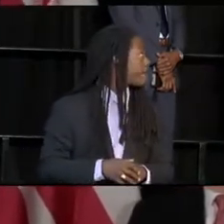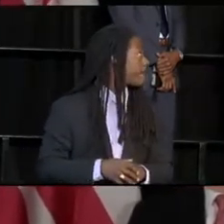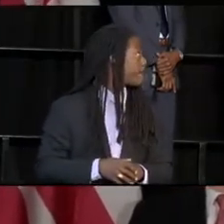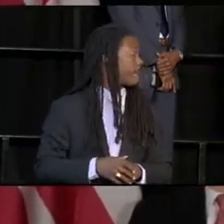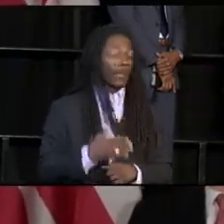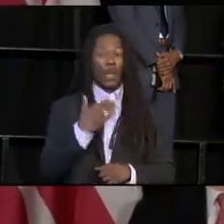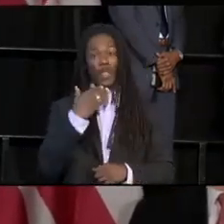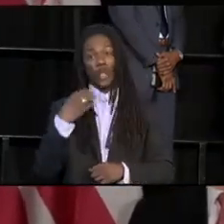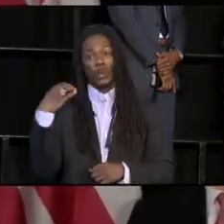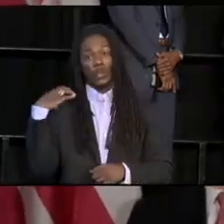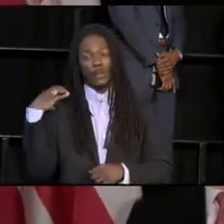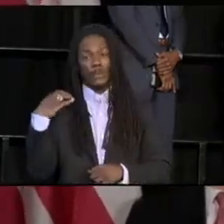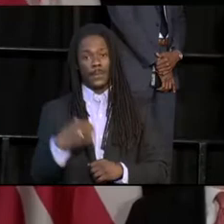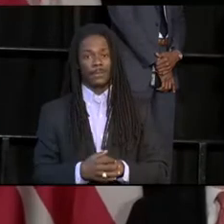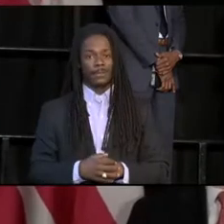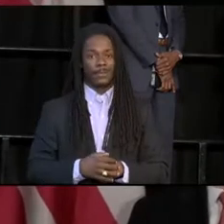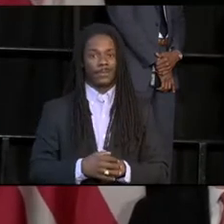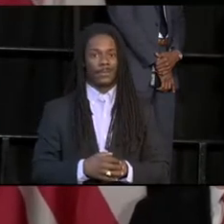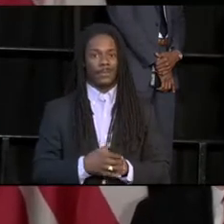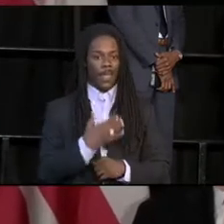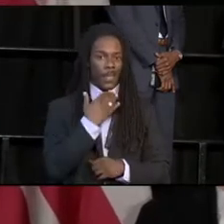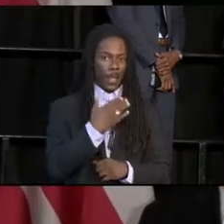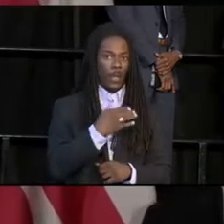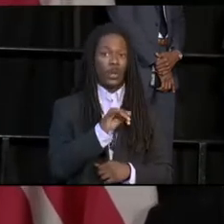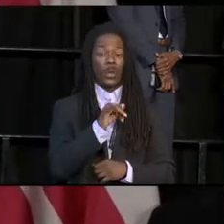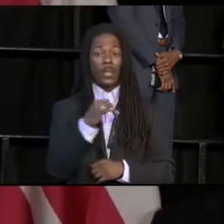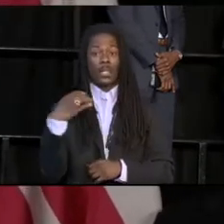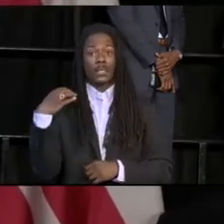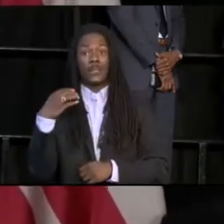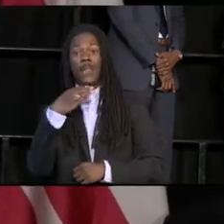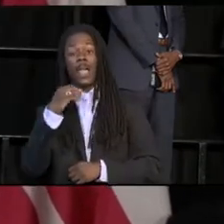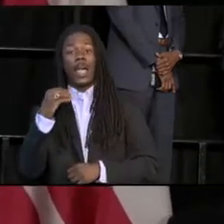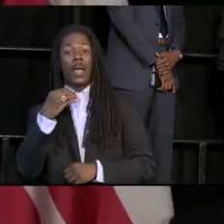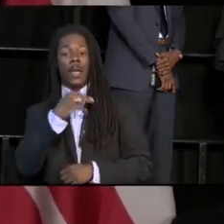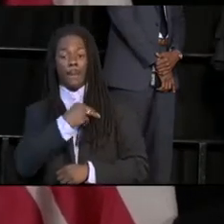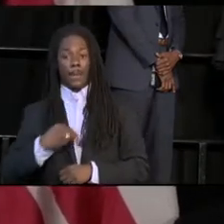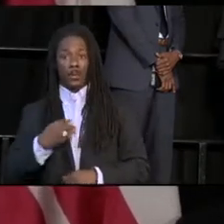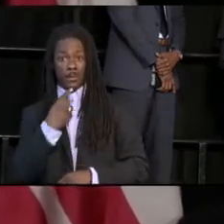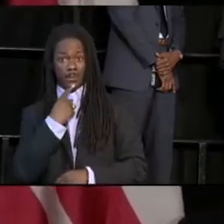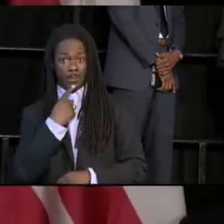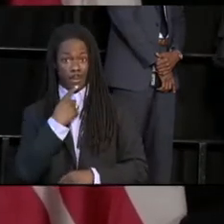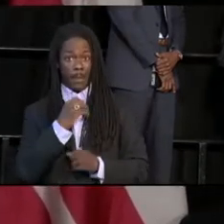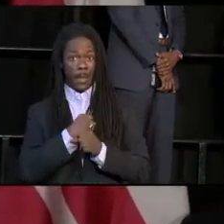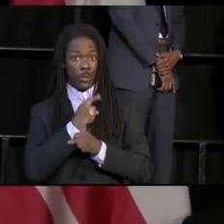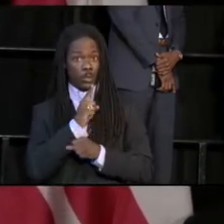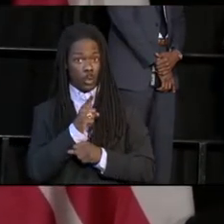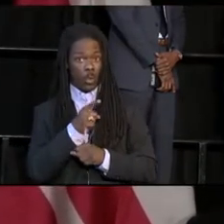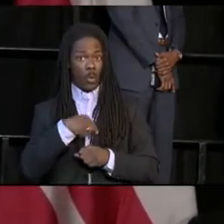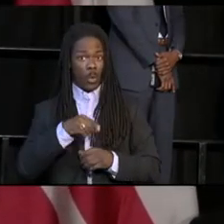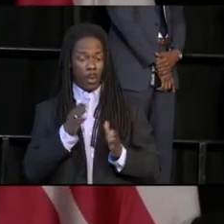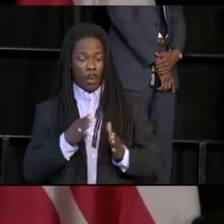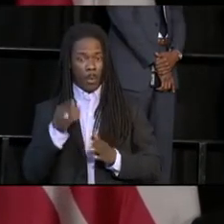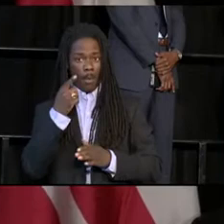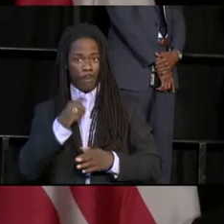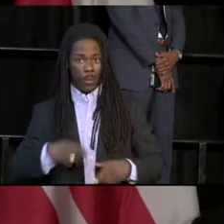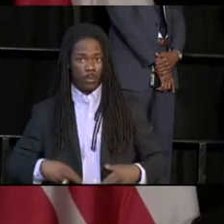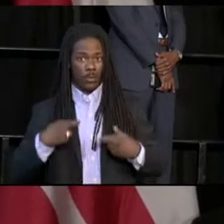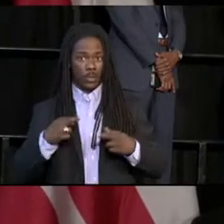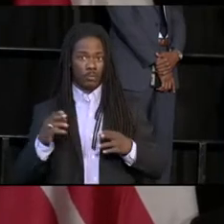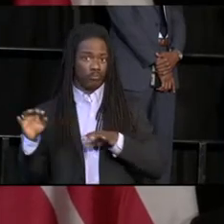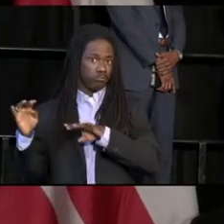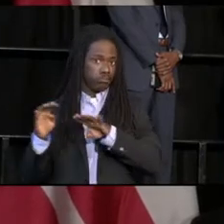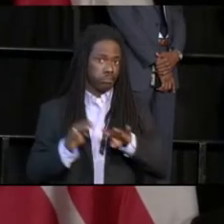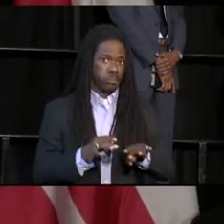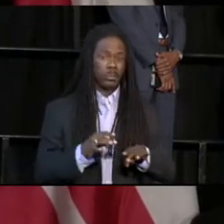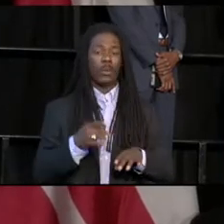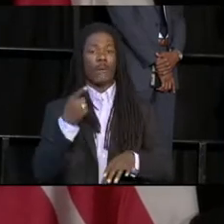Thanks, Chief. As the Mayor and the Chief mentioned, to ensure that we are prepared for residents and visitors for this rally,